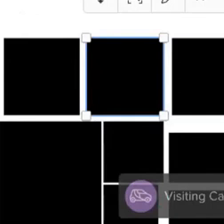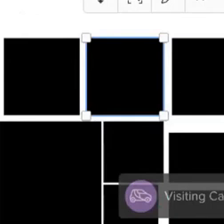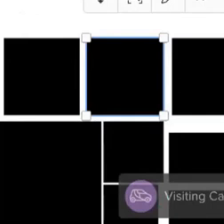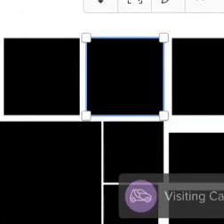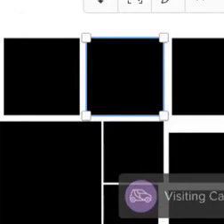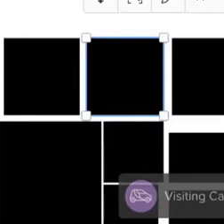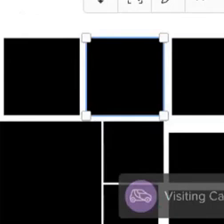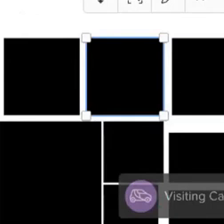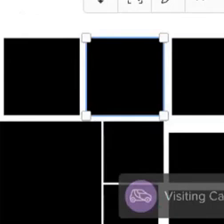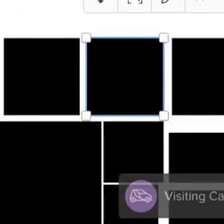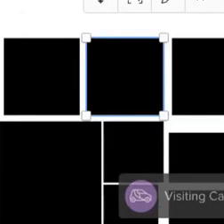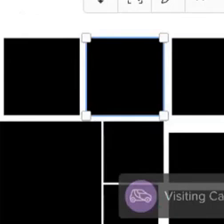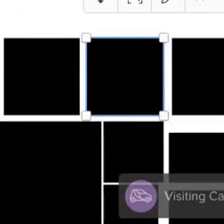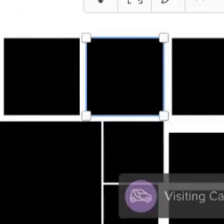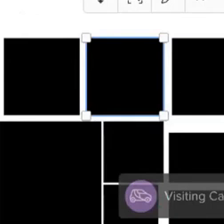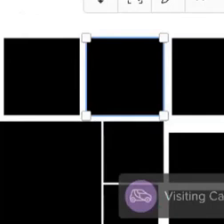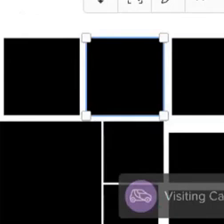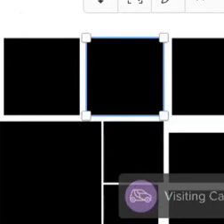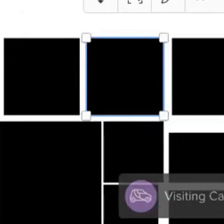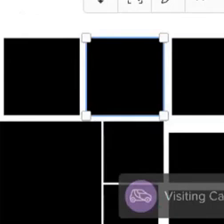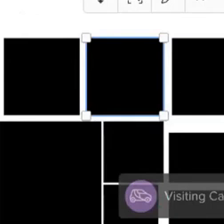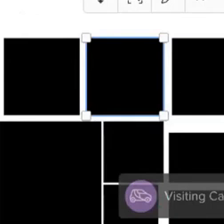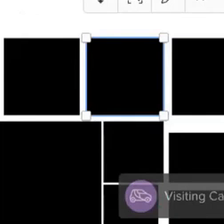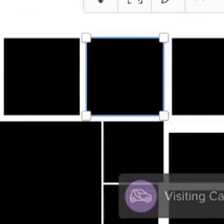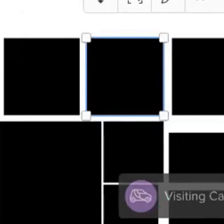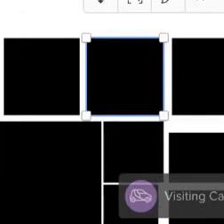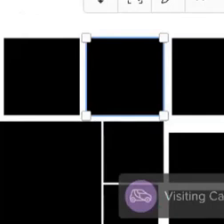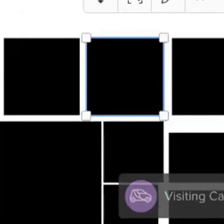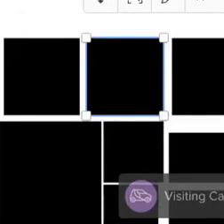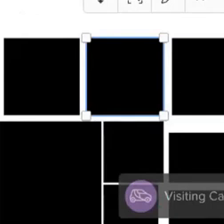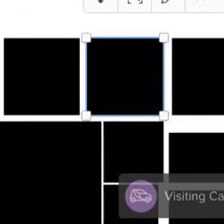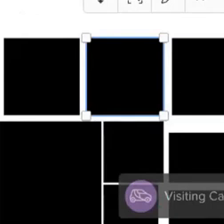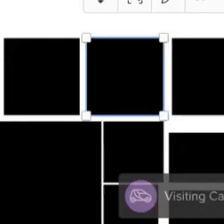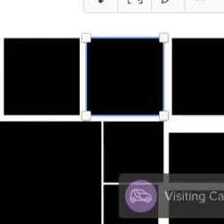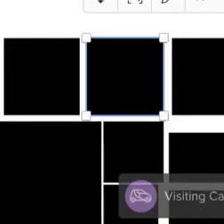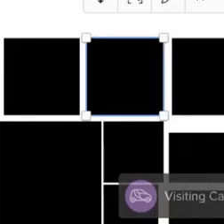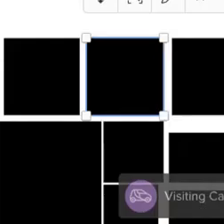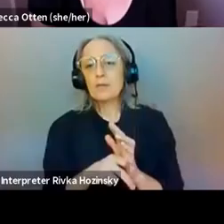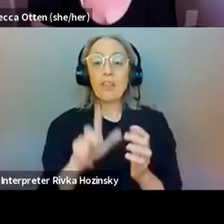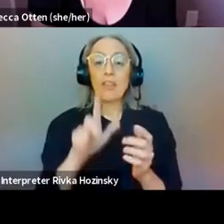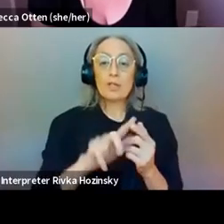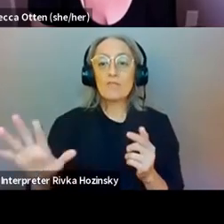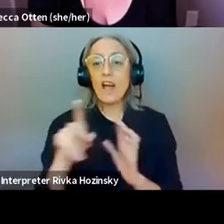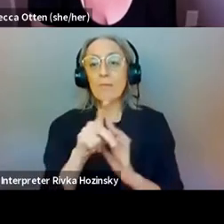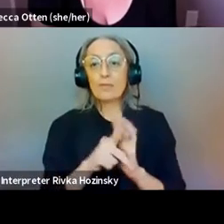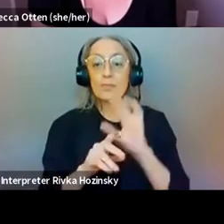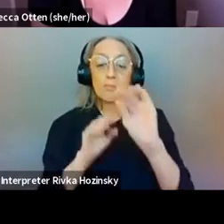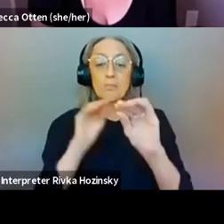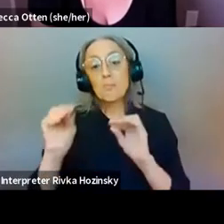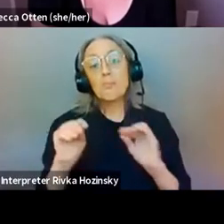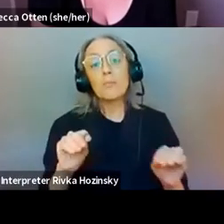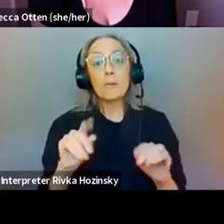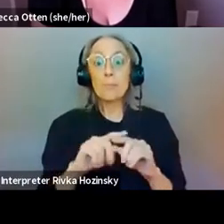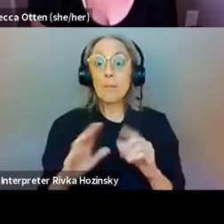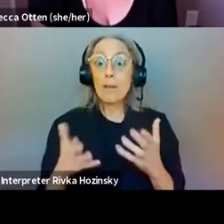the question and then add some principles. I've said 3 to 5, but actually, if your group is really excited and you want to add